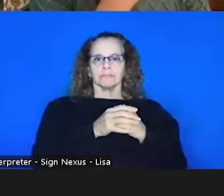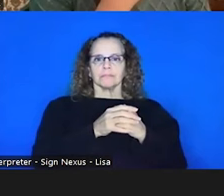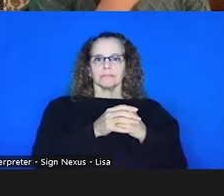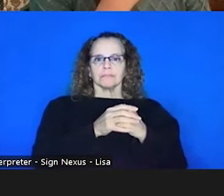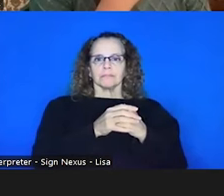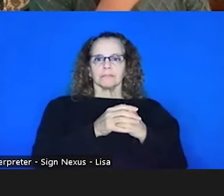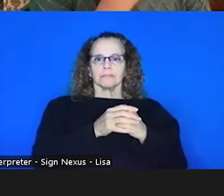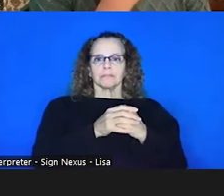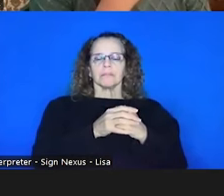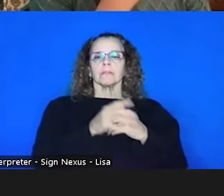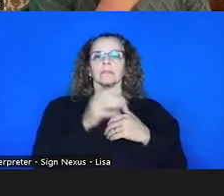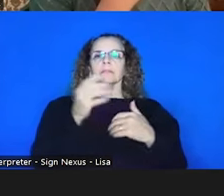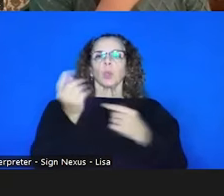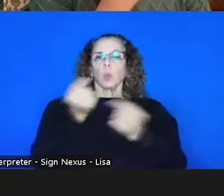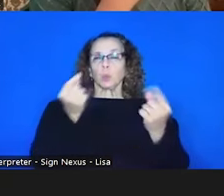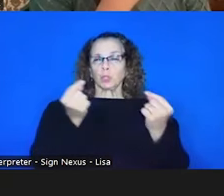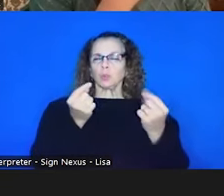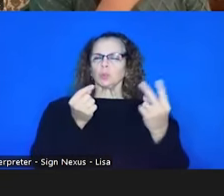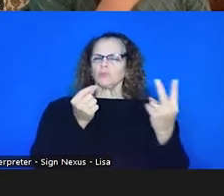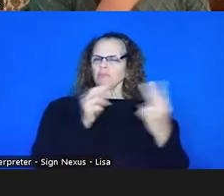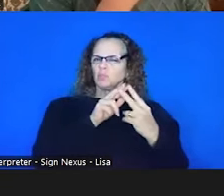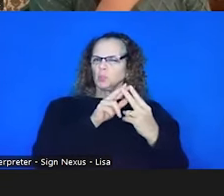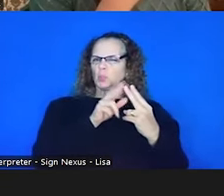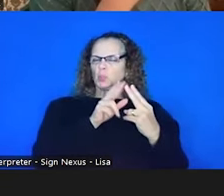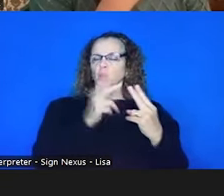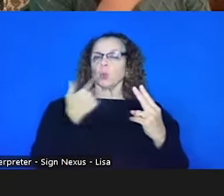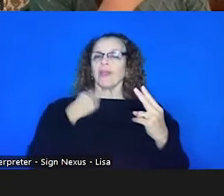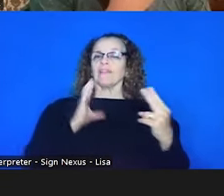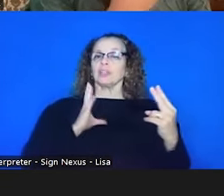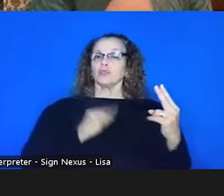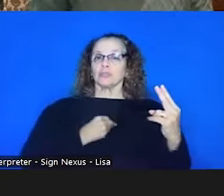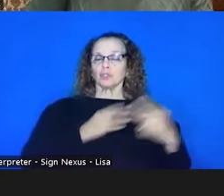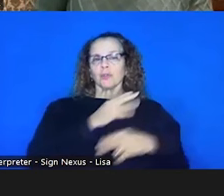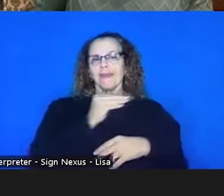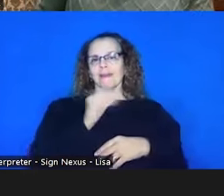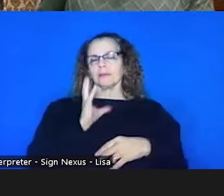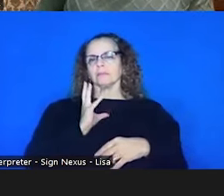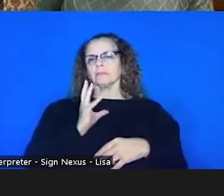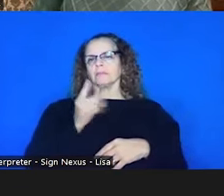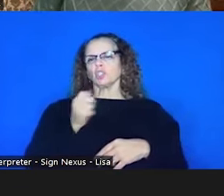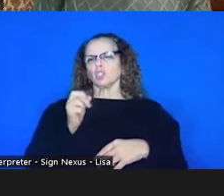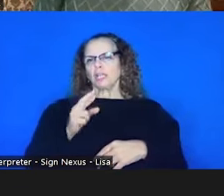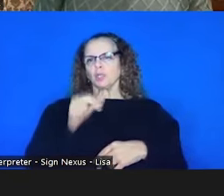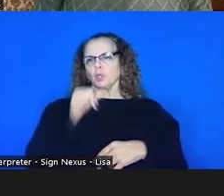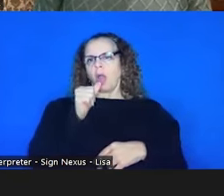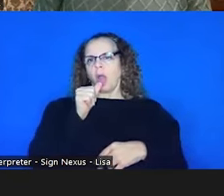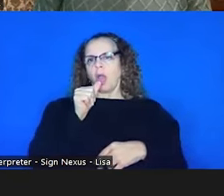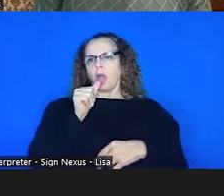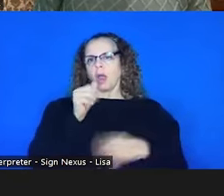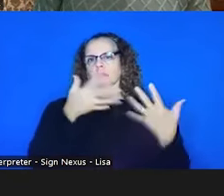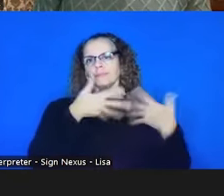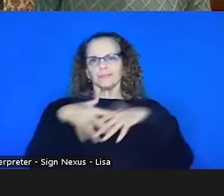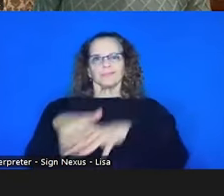in a couple of ways. So we have our transgender, gender nonconforming, and non-binary community advisory